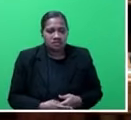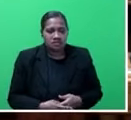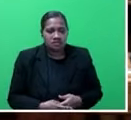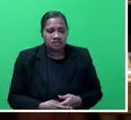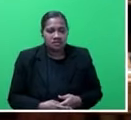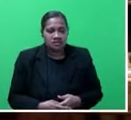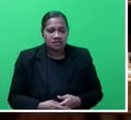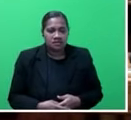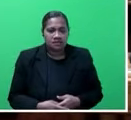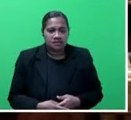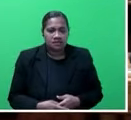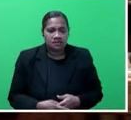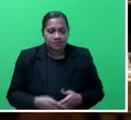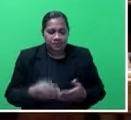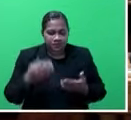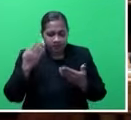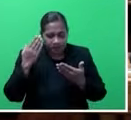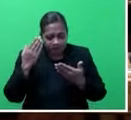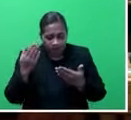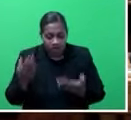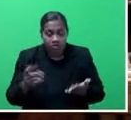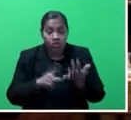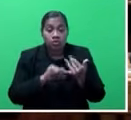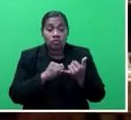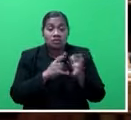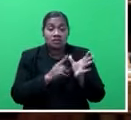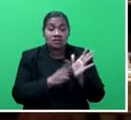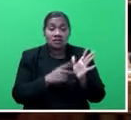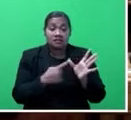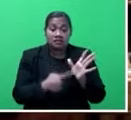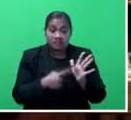Honorable Usmati, Honorable Speaker, stated that